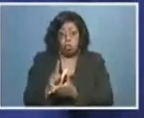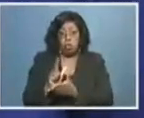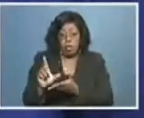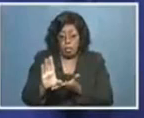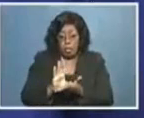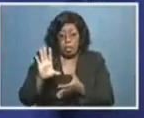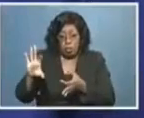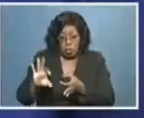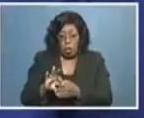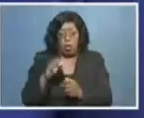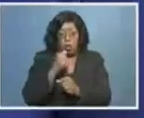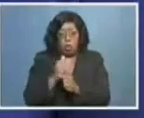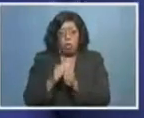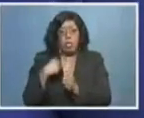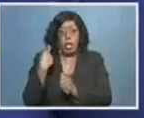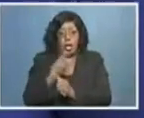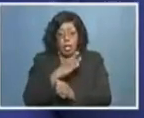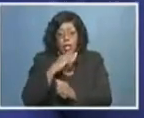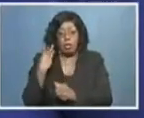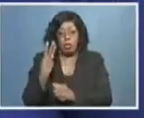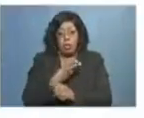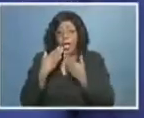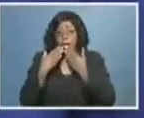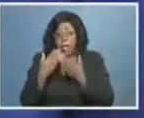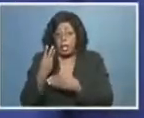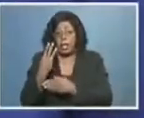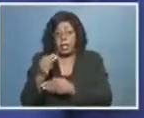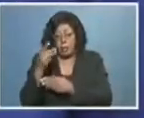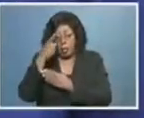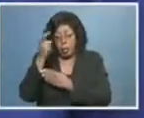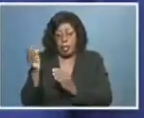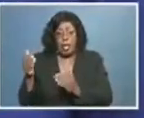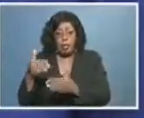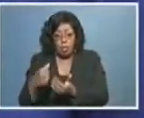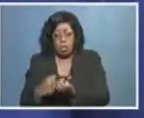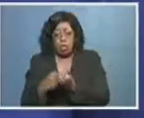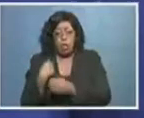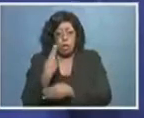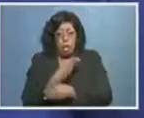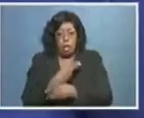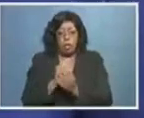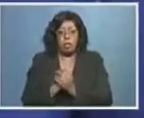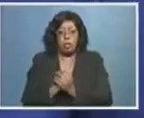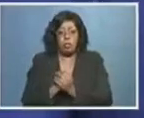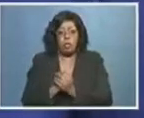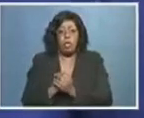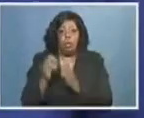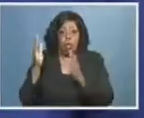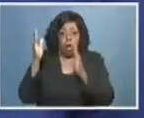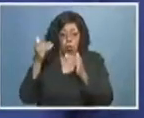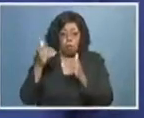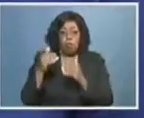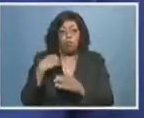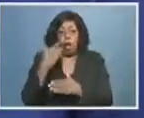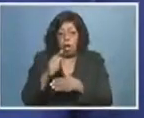joined with us. And we thank Urban Renewal because they have embraced us. We do anticipate that some of our training will also